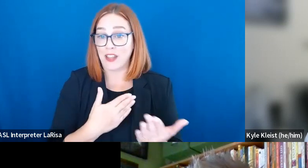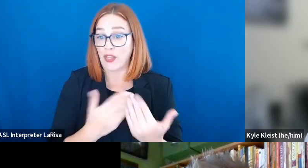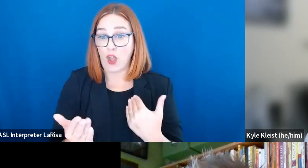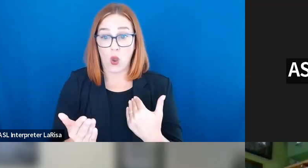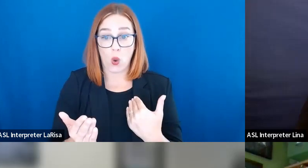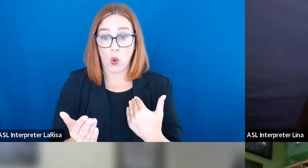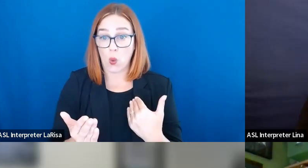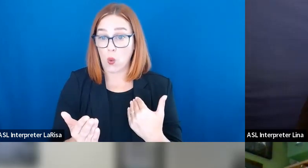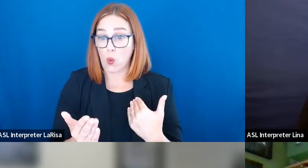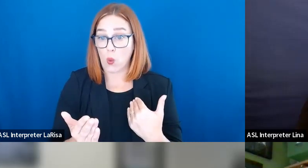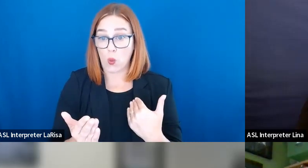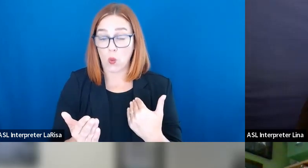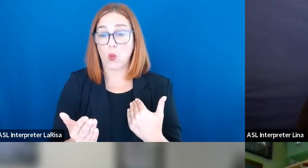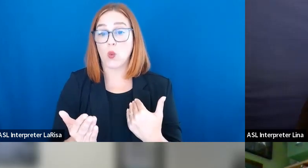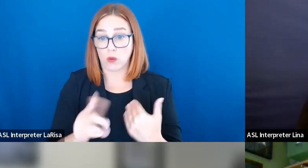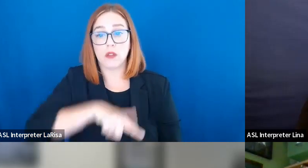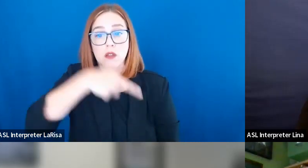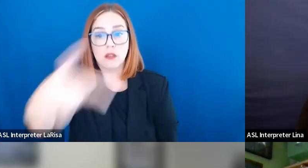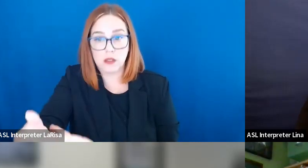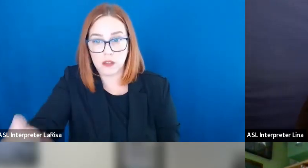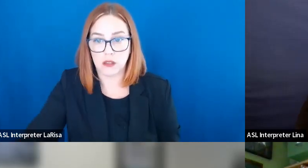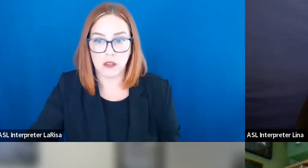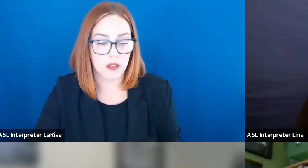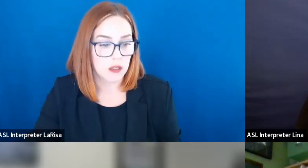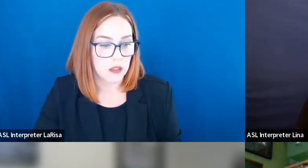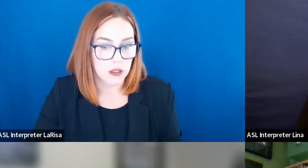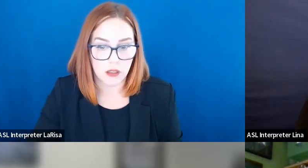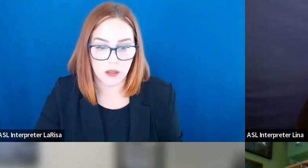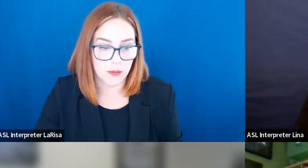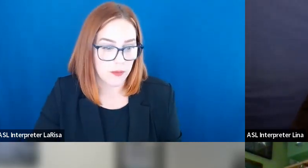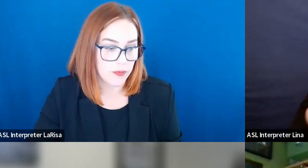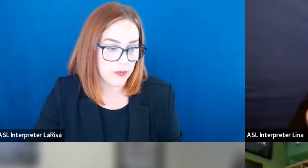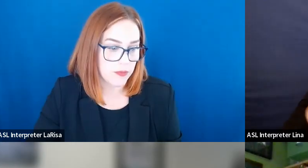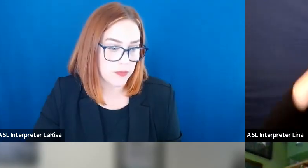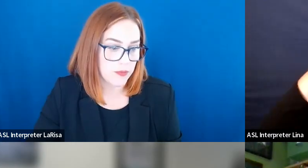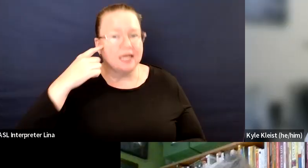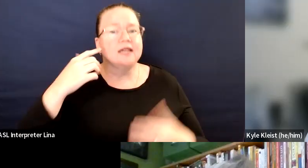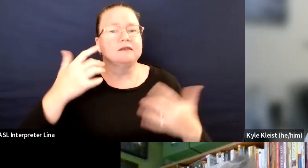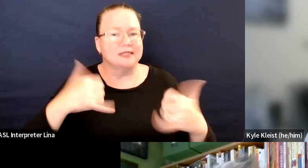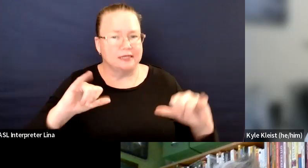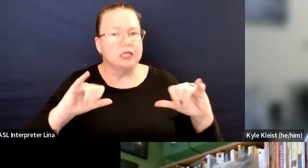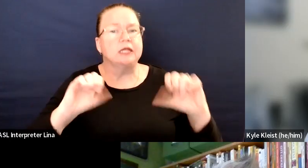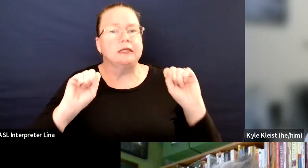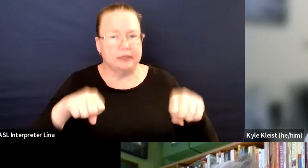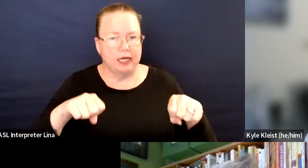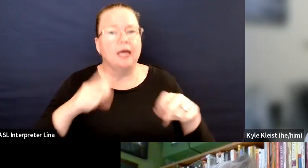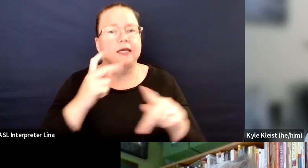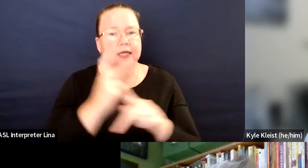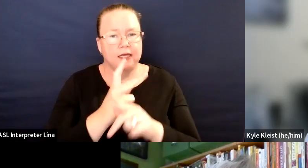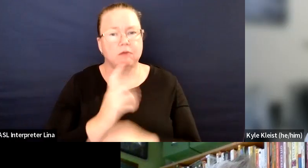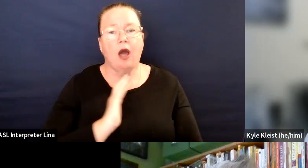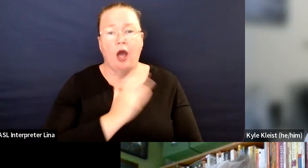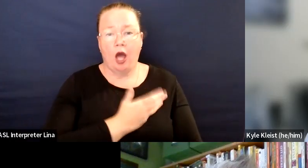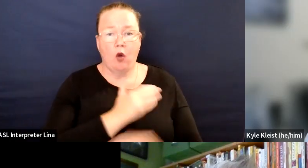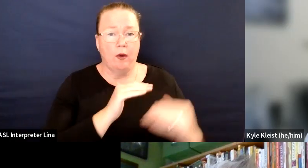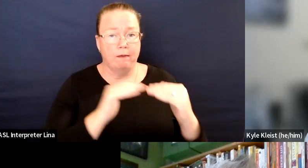you know, we've had great success, I think, with doing still being able to hold our